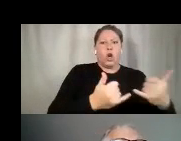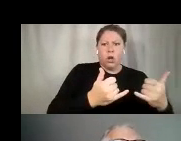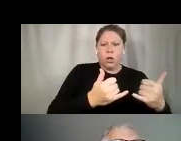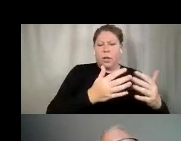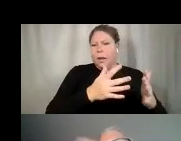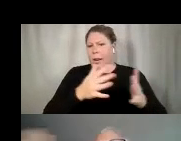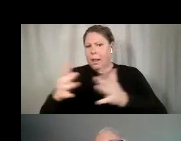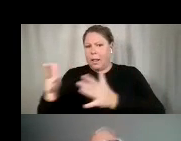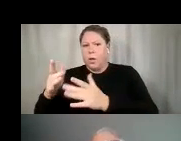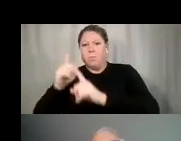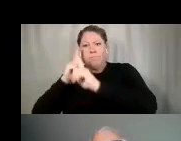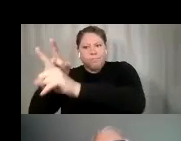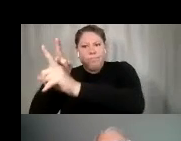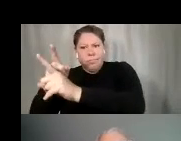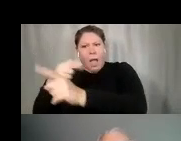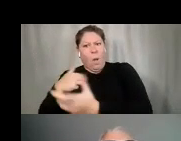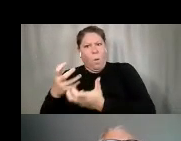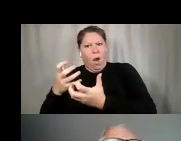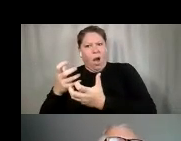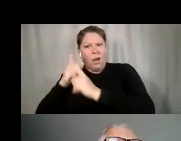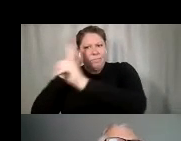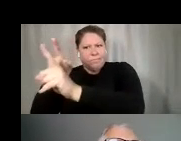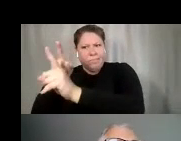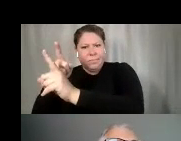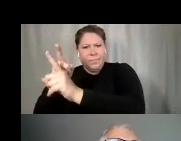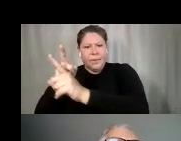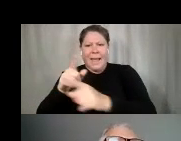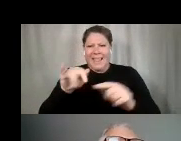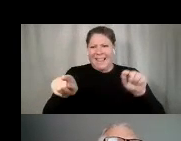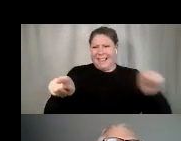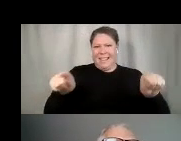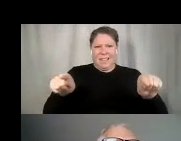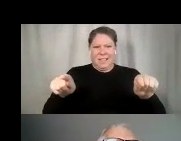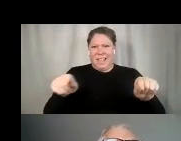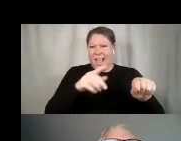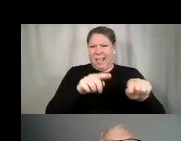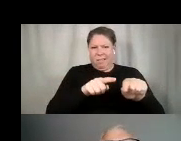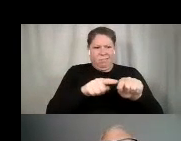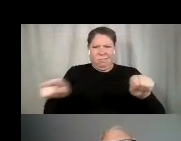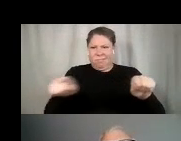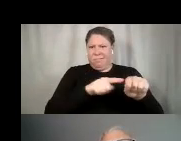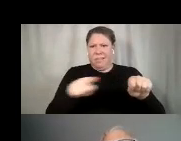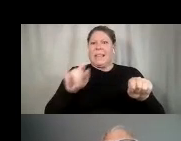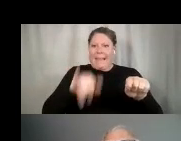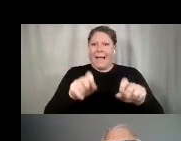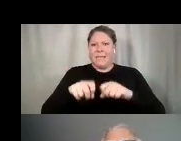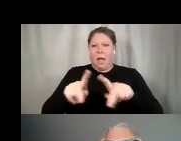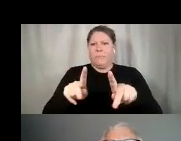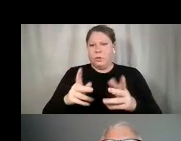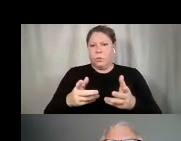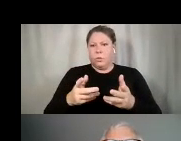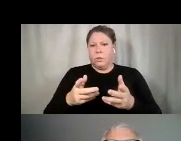you are and where you want to be, that gap in the middle becomes the opportunity. It may not be a